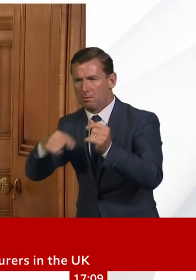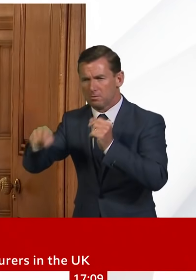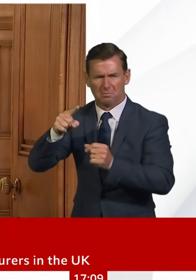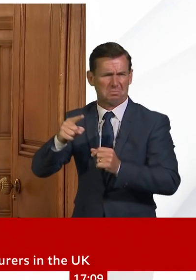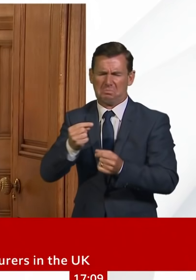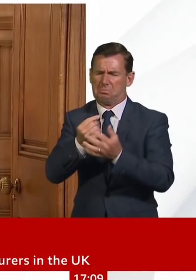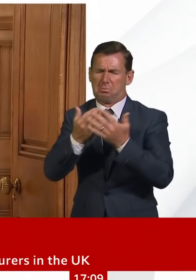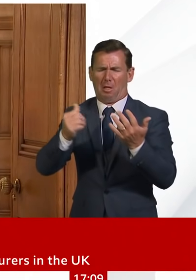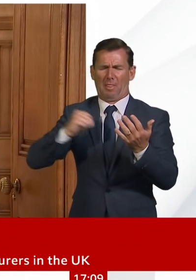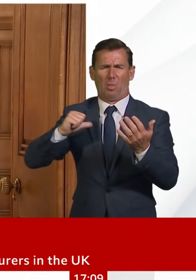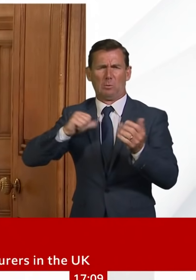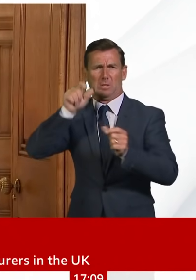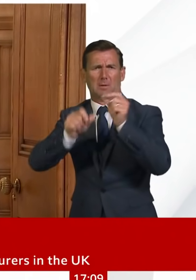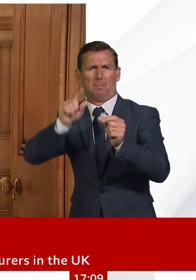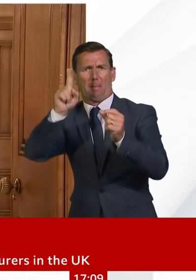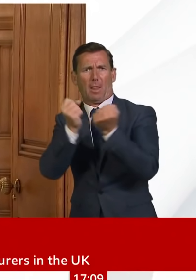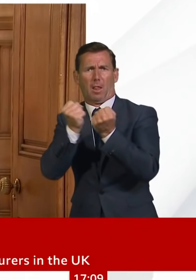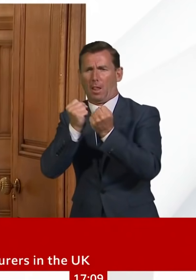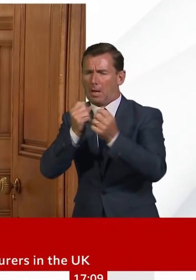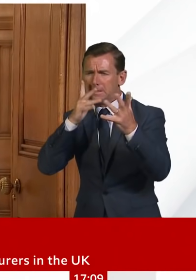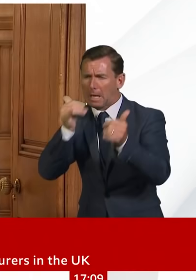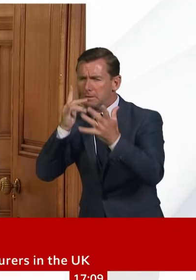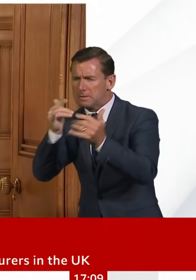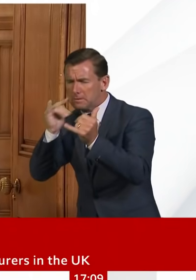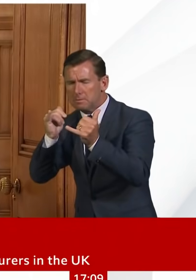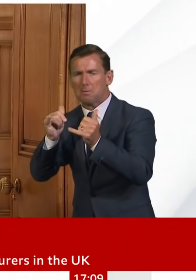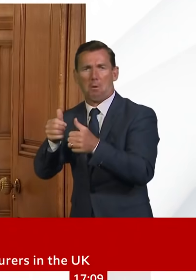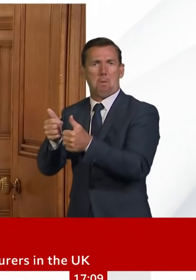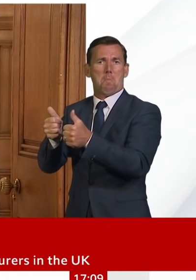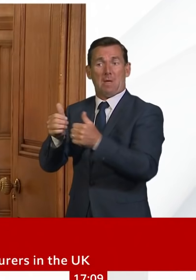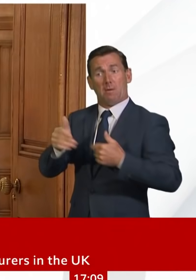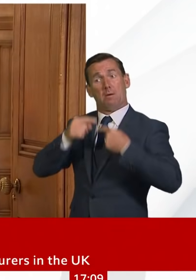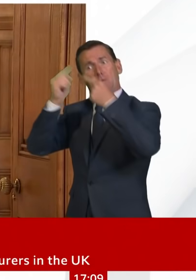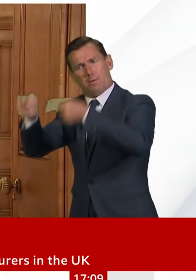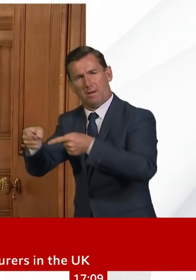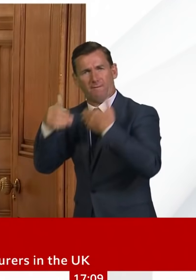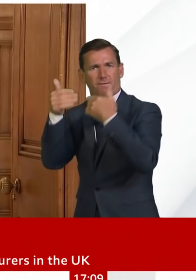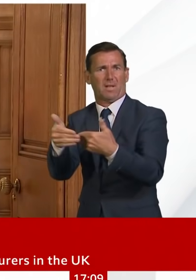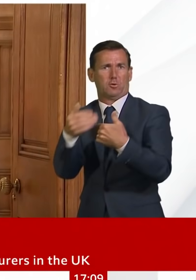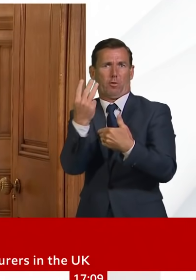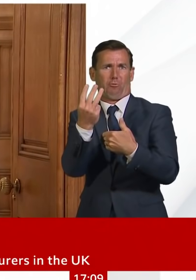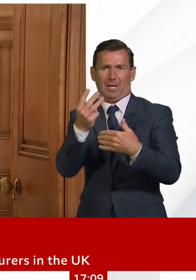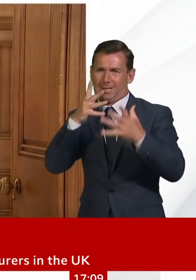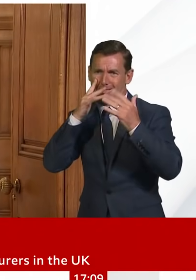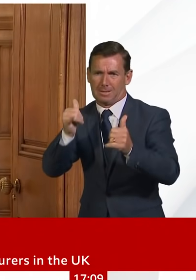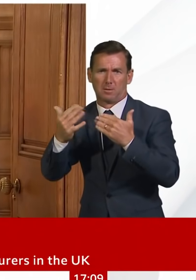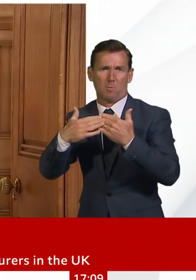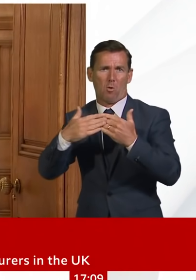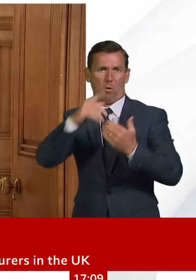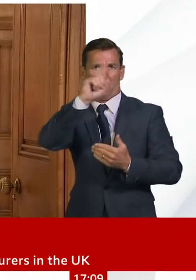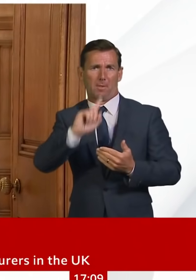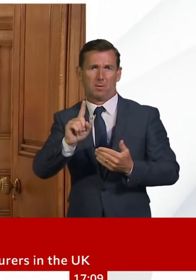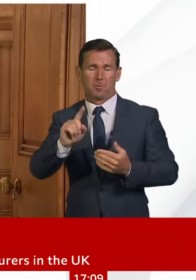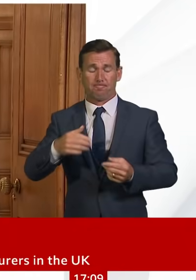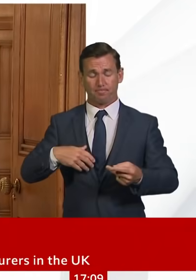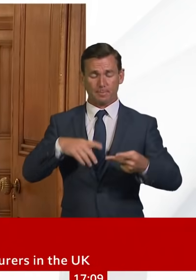for them to begin the work on subsequently a very large phase 3 trial. Second, I'm today